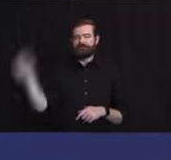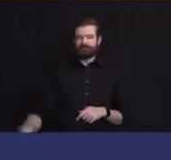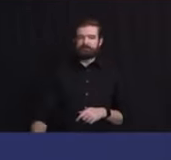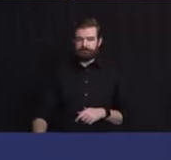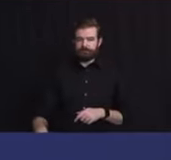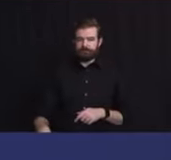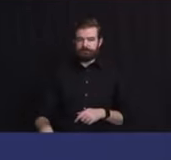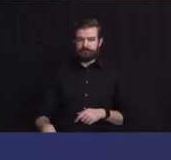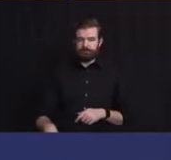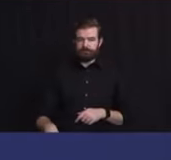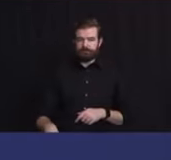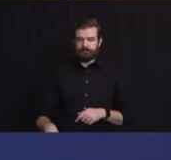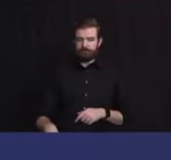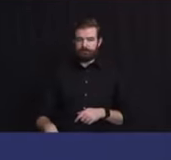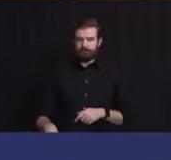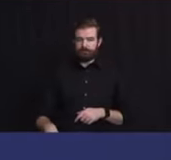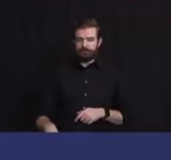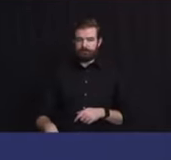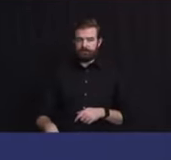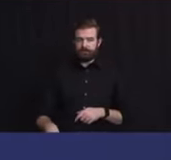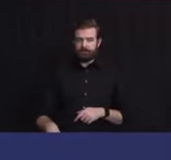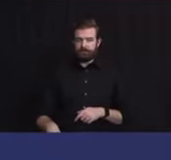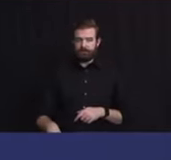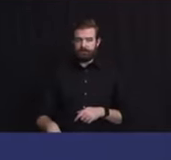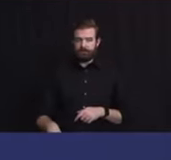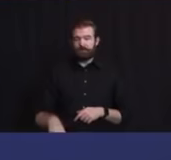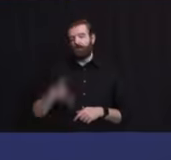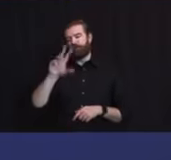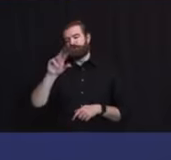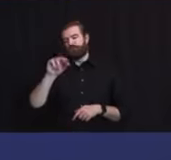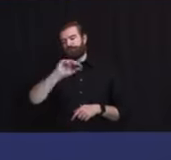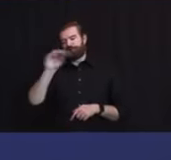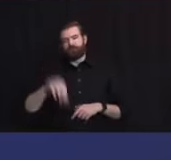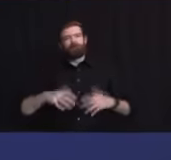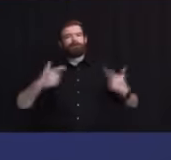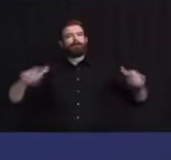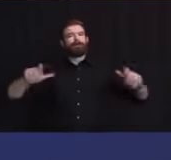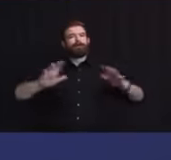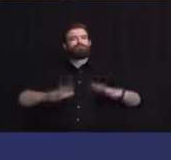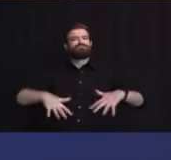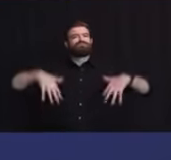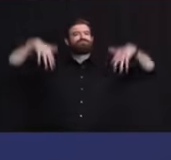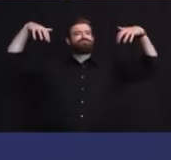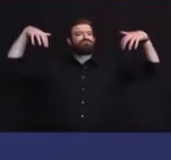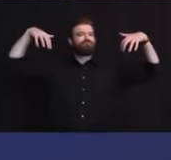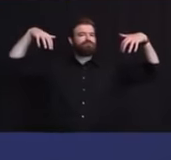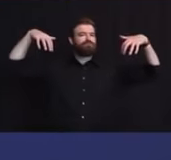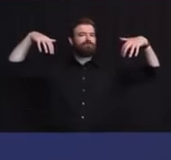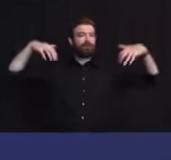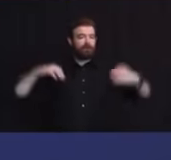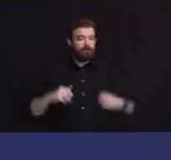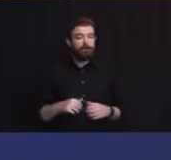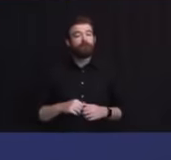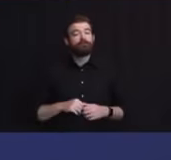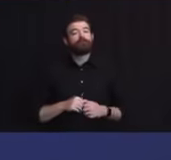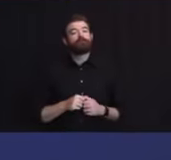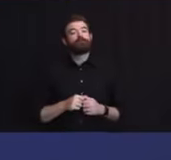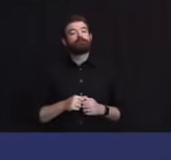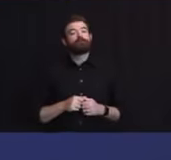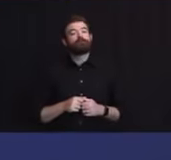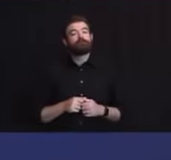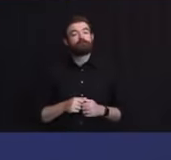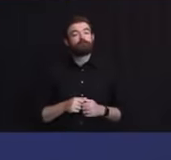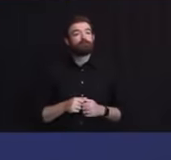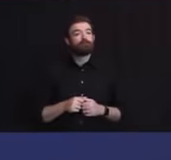And I don't know how many they sit, but they sit quite a bit. So I'm not suggesting for a second that it's full-on open for